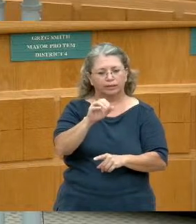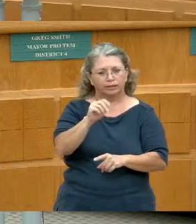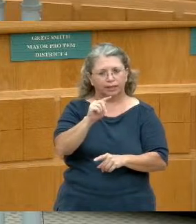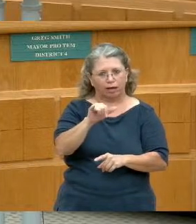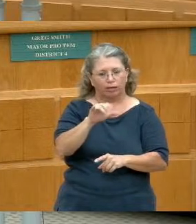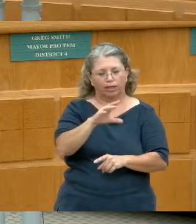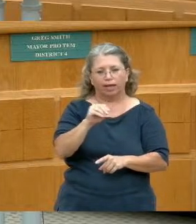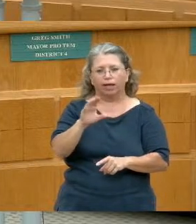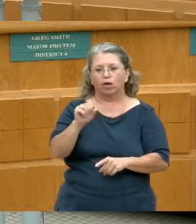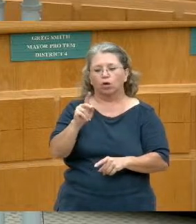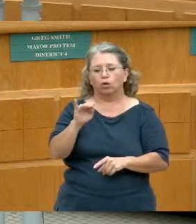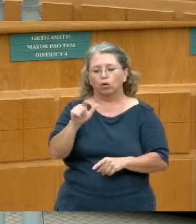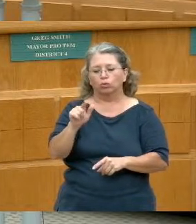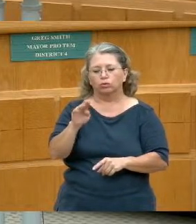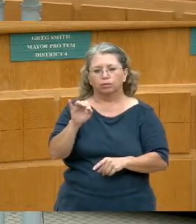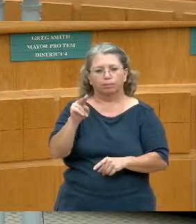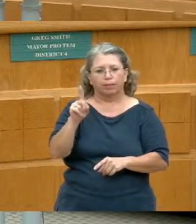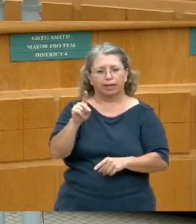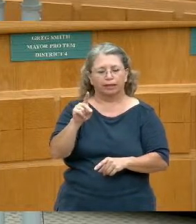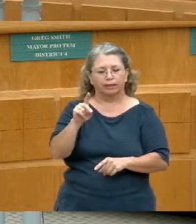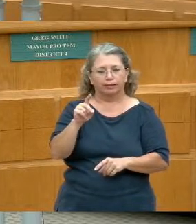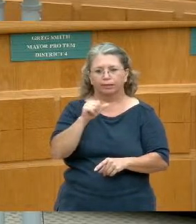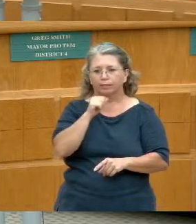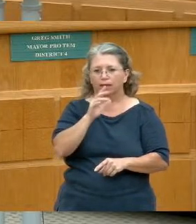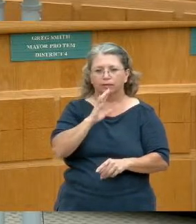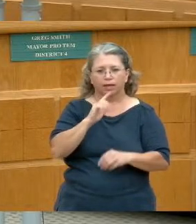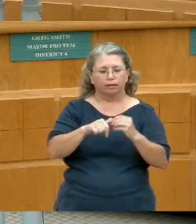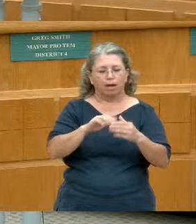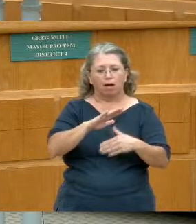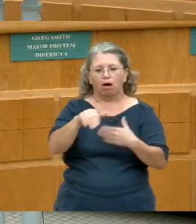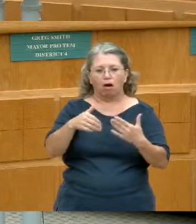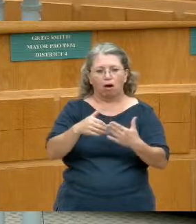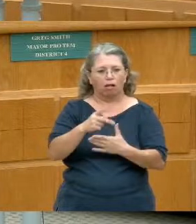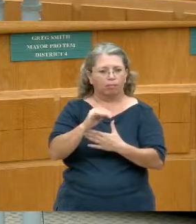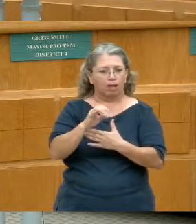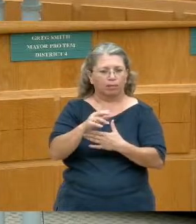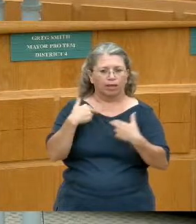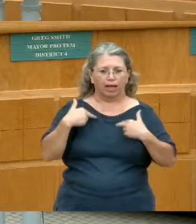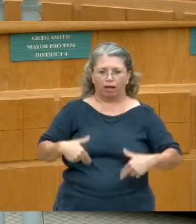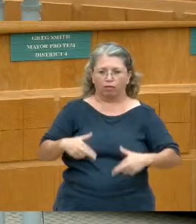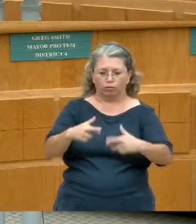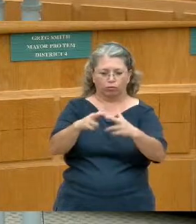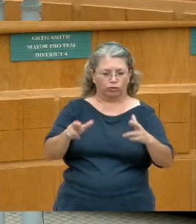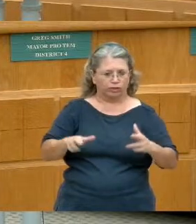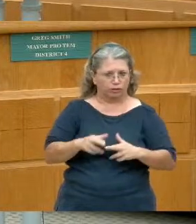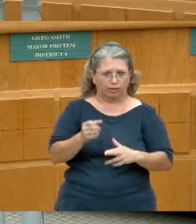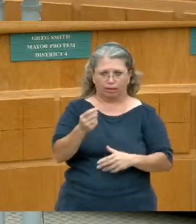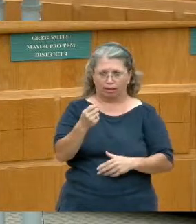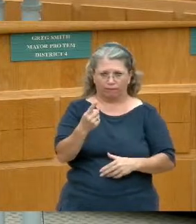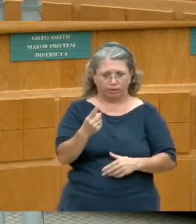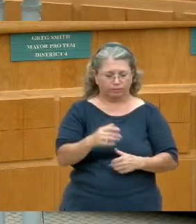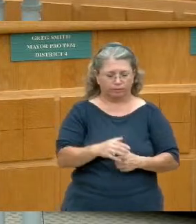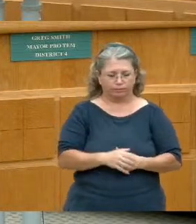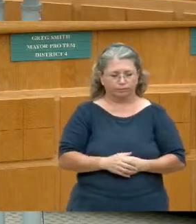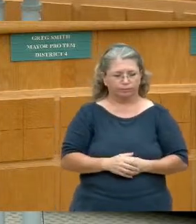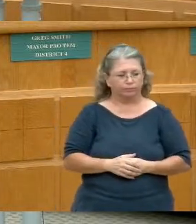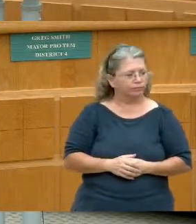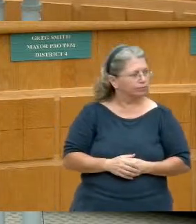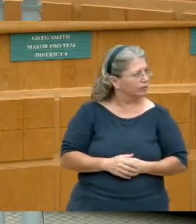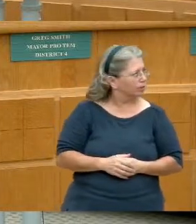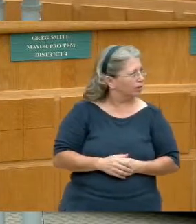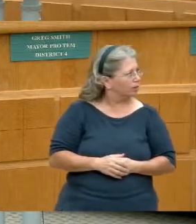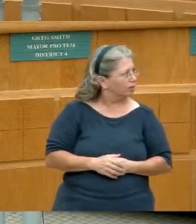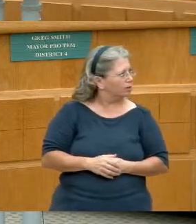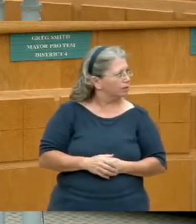Bend. It's not for all of Public Health Region 11, where we're estimating the transmission rate from. But these are the